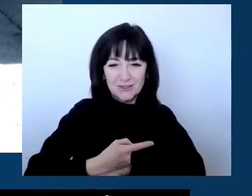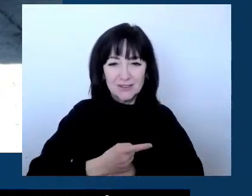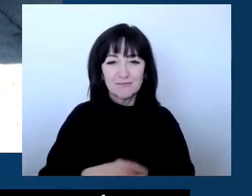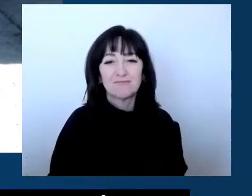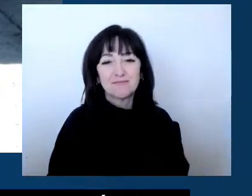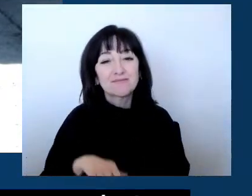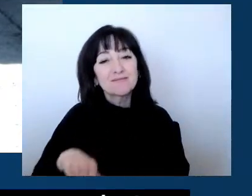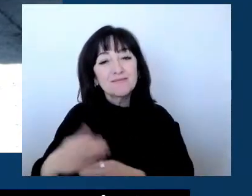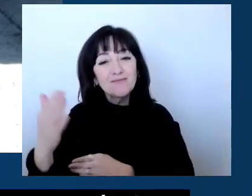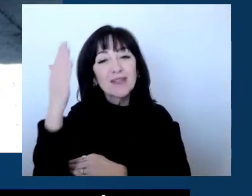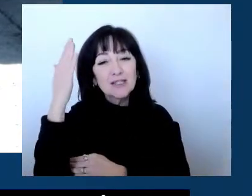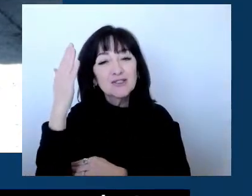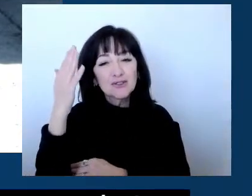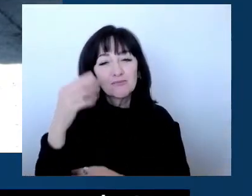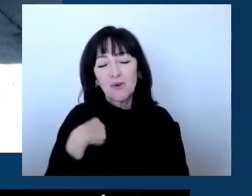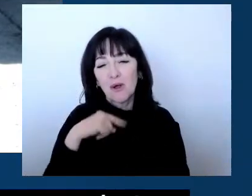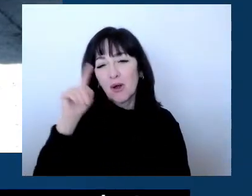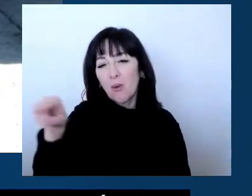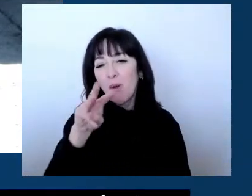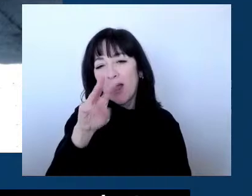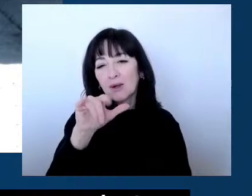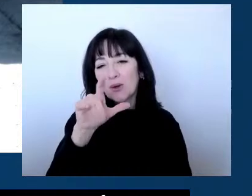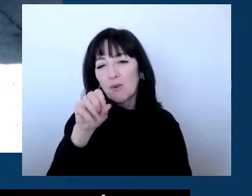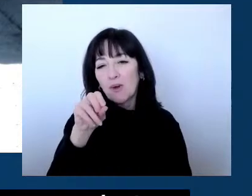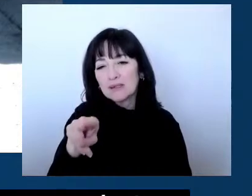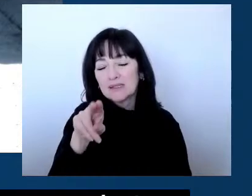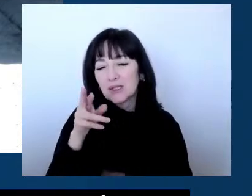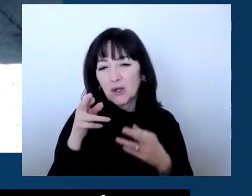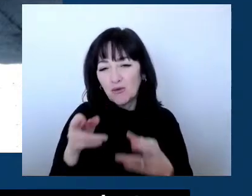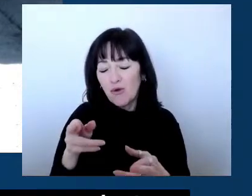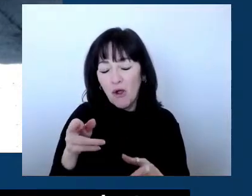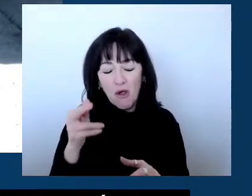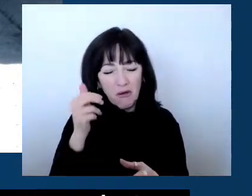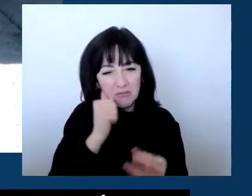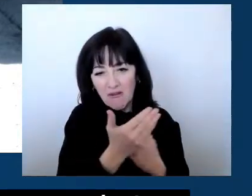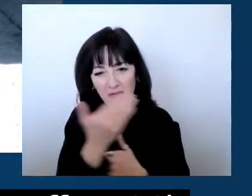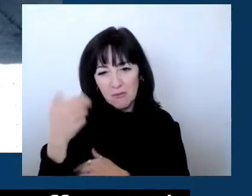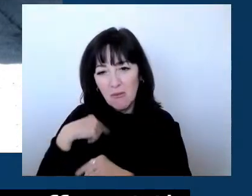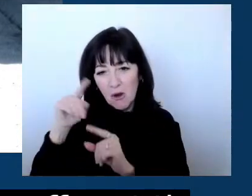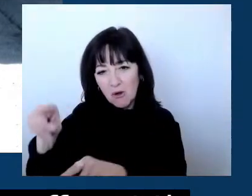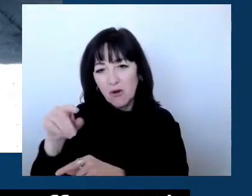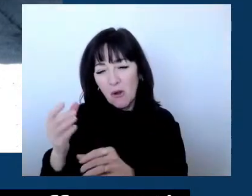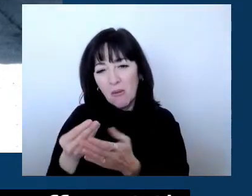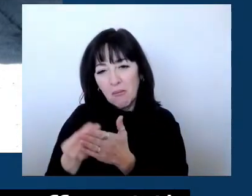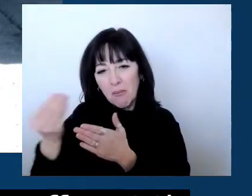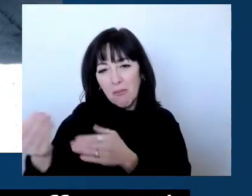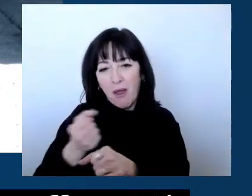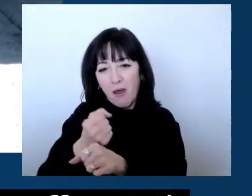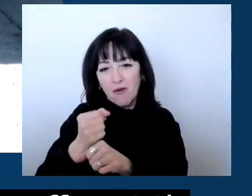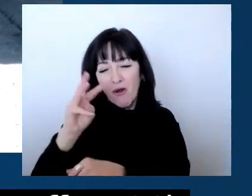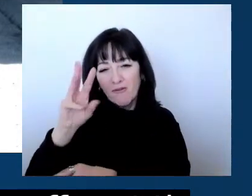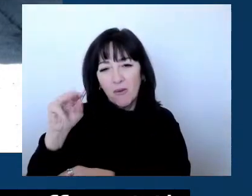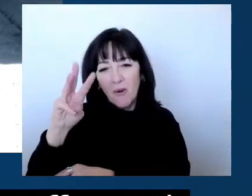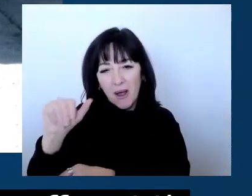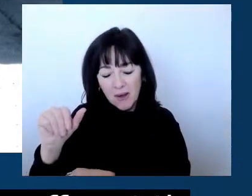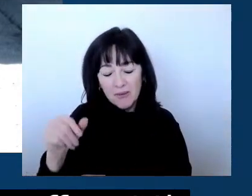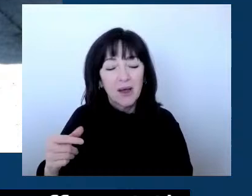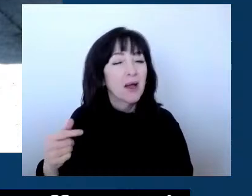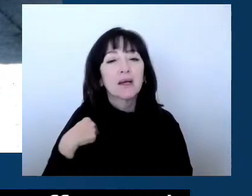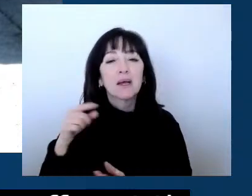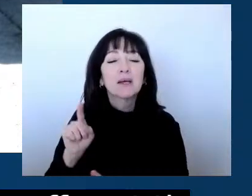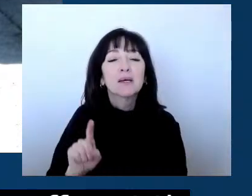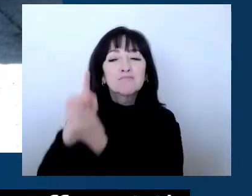at the Wawa on Wilson Road. And I ran into one of my constituents who lives just around the corner from